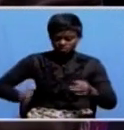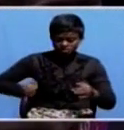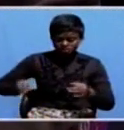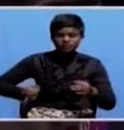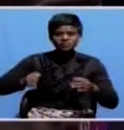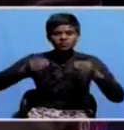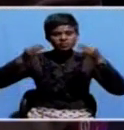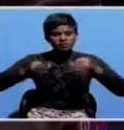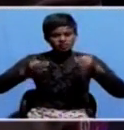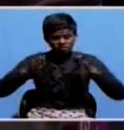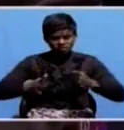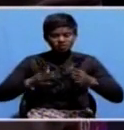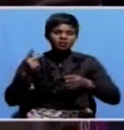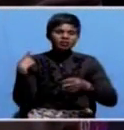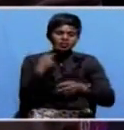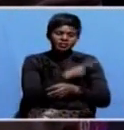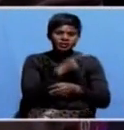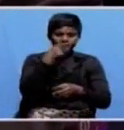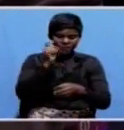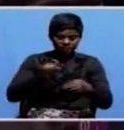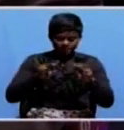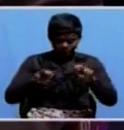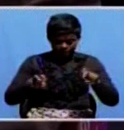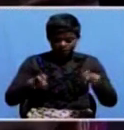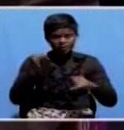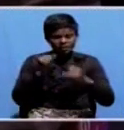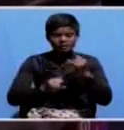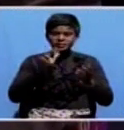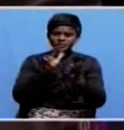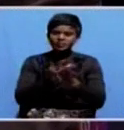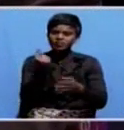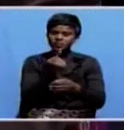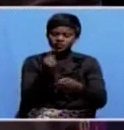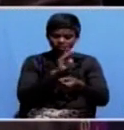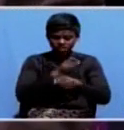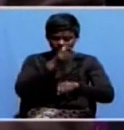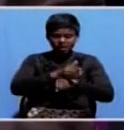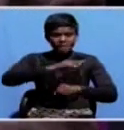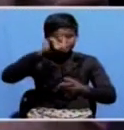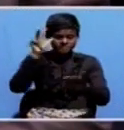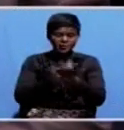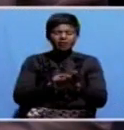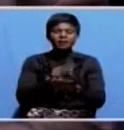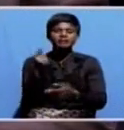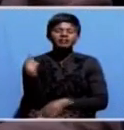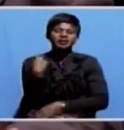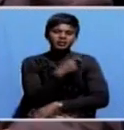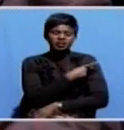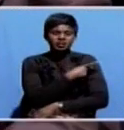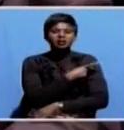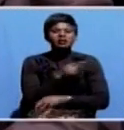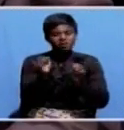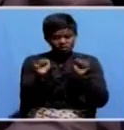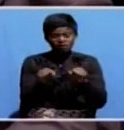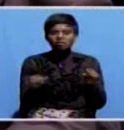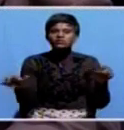appointed, Parliament had to scrutinize you. And it was only after the approval of Parliament that the appointment